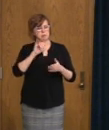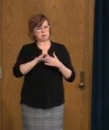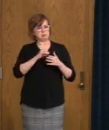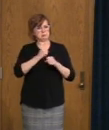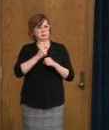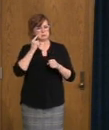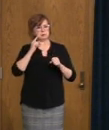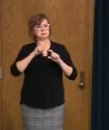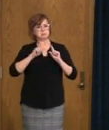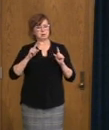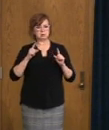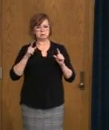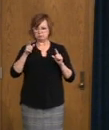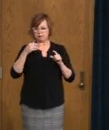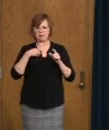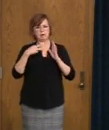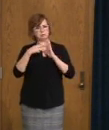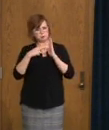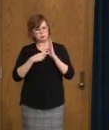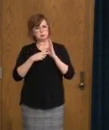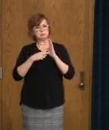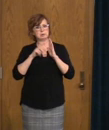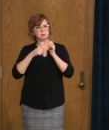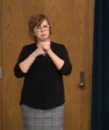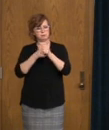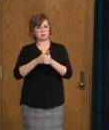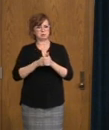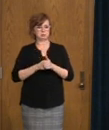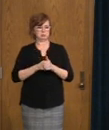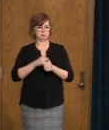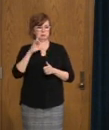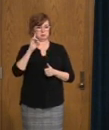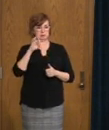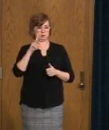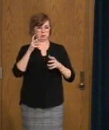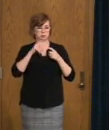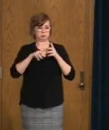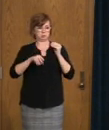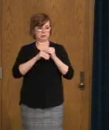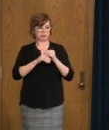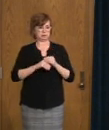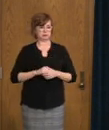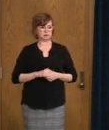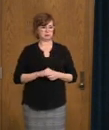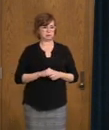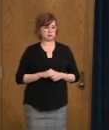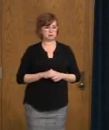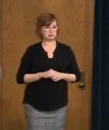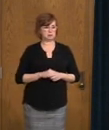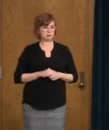and we've been doing that all along throughout the pandemic. But I just asked Derek if he had anything to add.